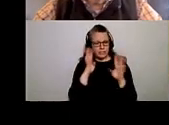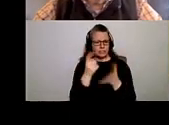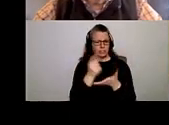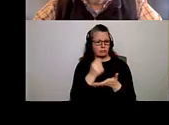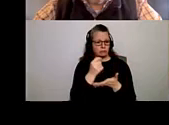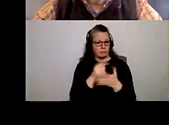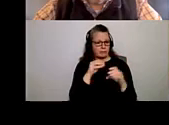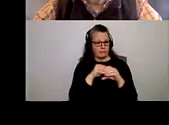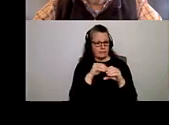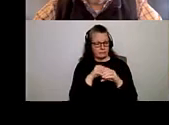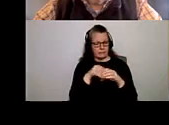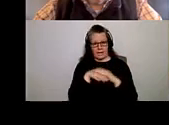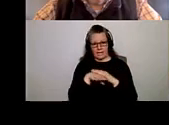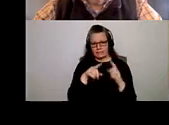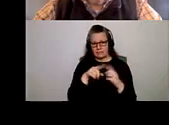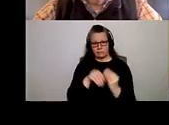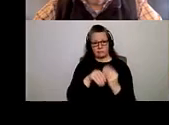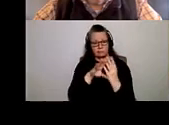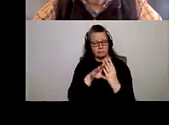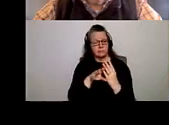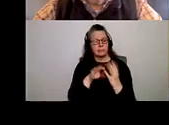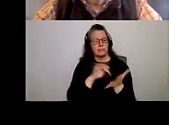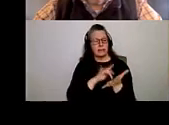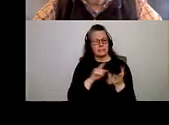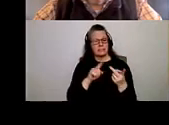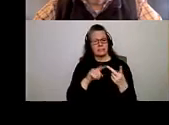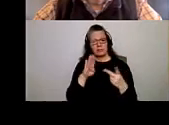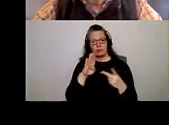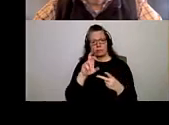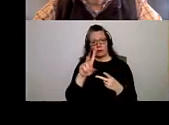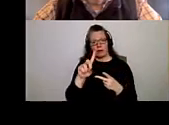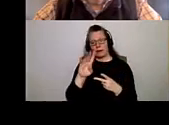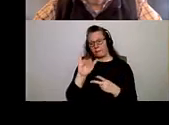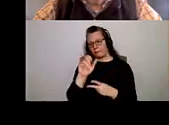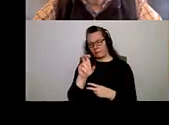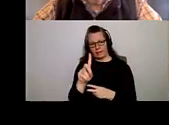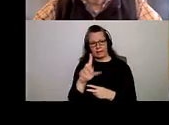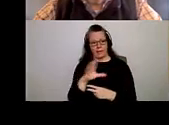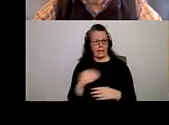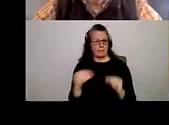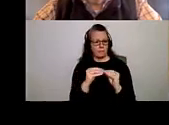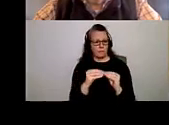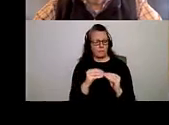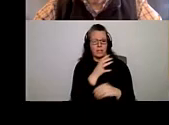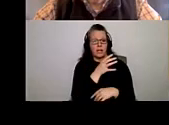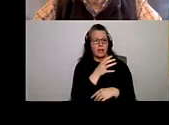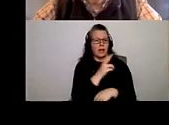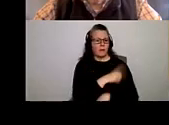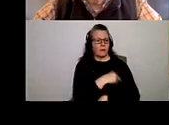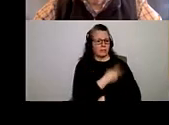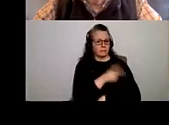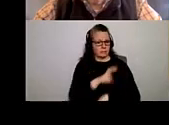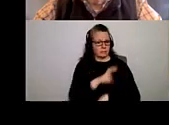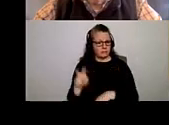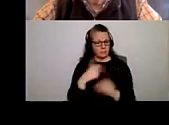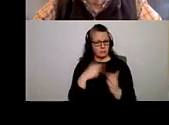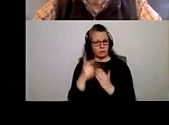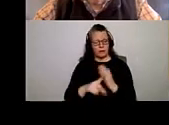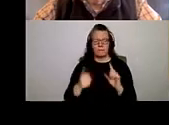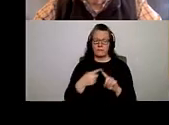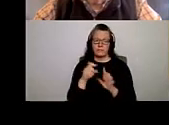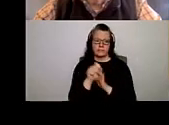to telemedicine, broadband, and more. Our hospital transformation program is the state's first major effort to